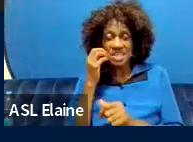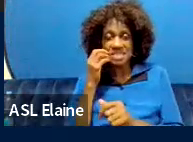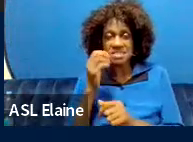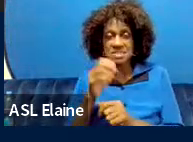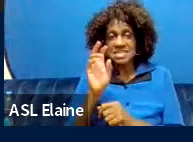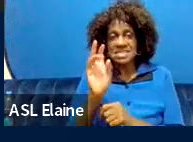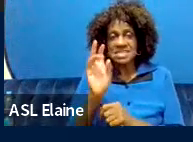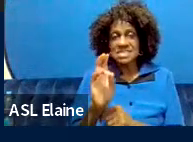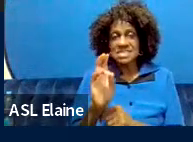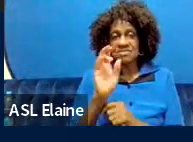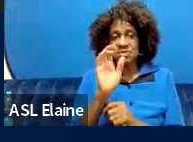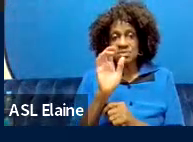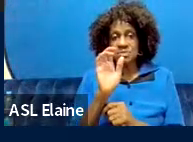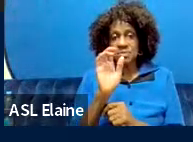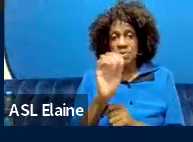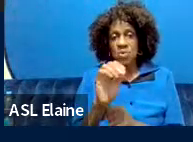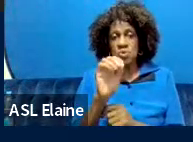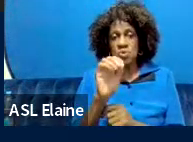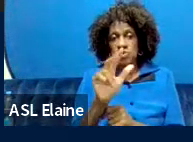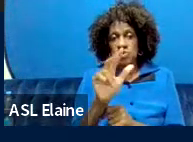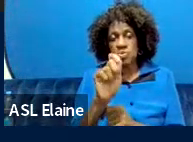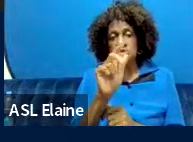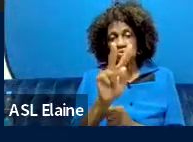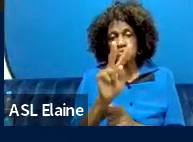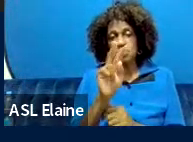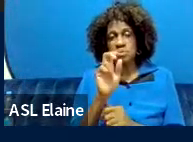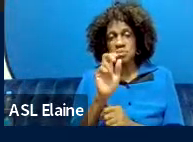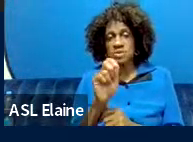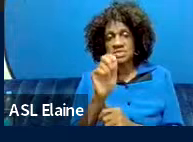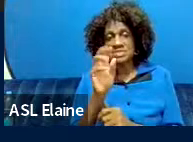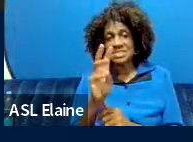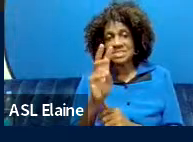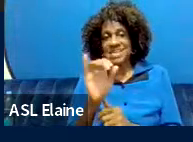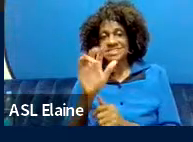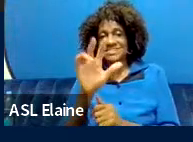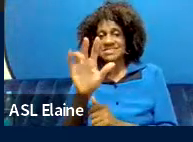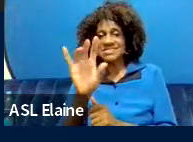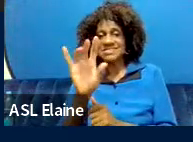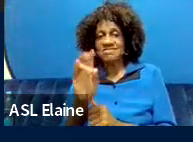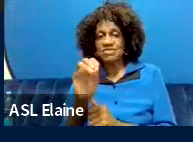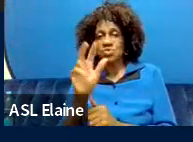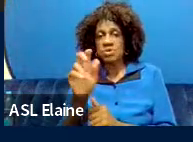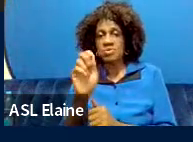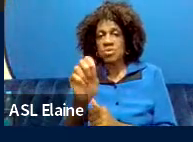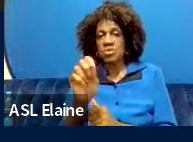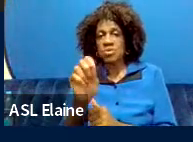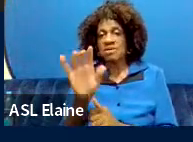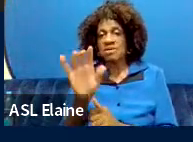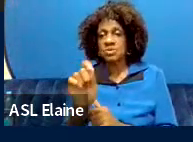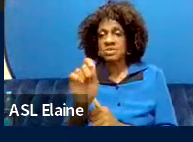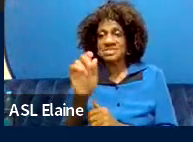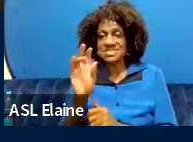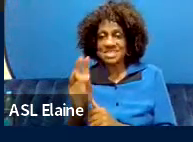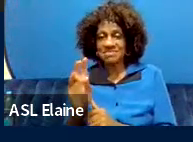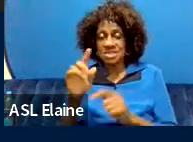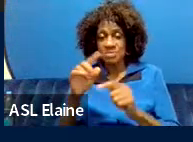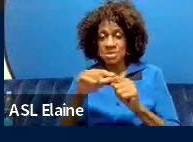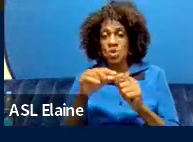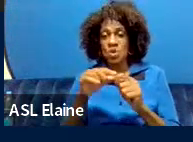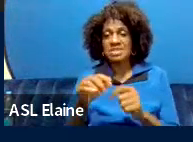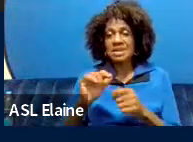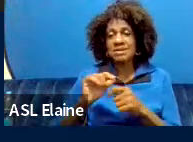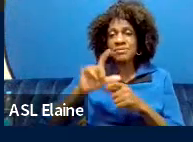703.2.6 and 703.5.7. Raised characters have a stroke thickness based on the uppercase letter I that must